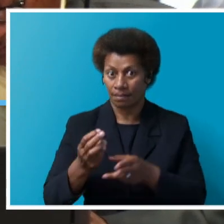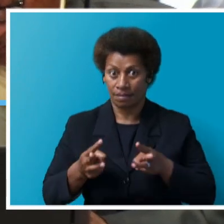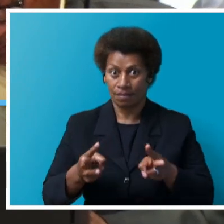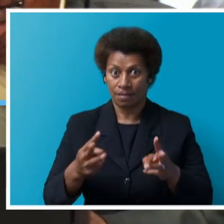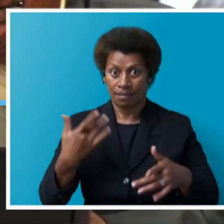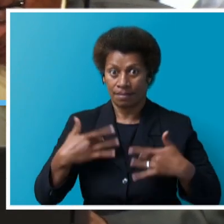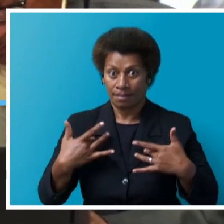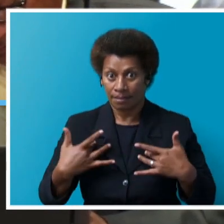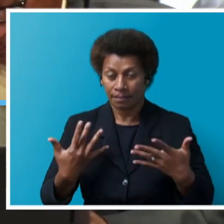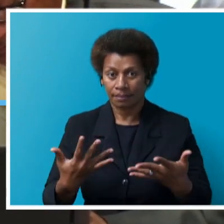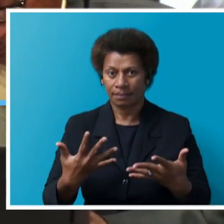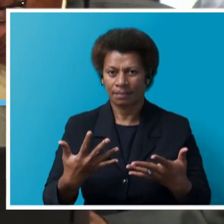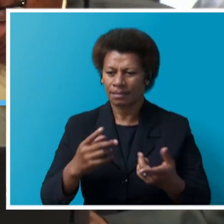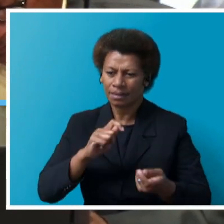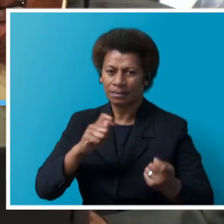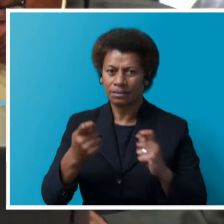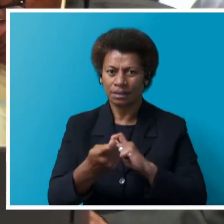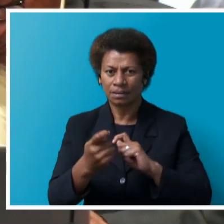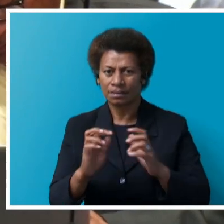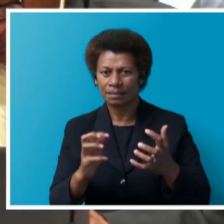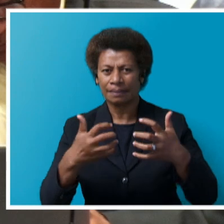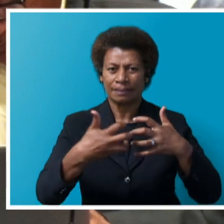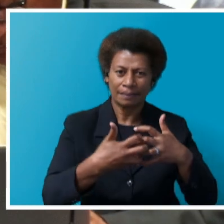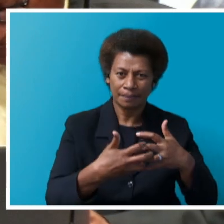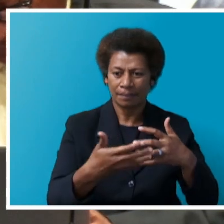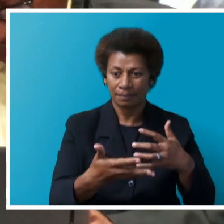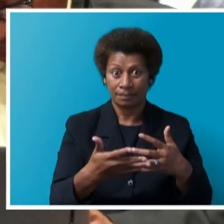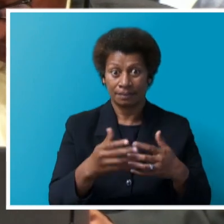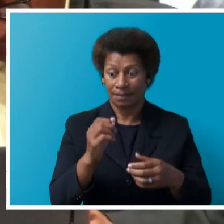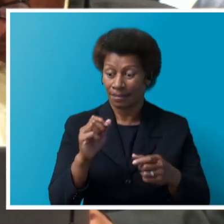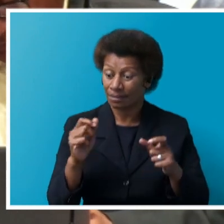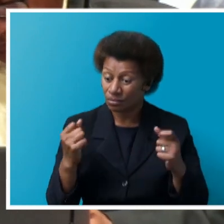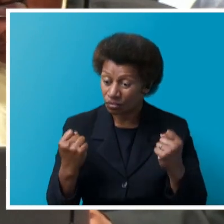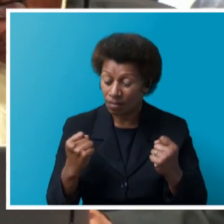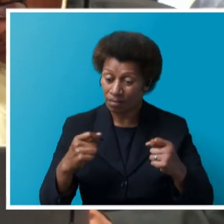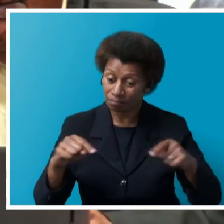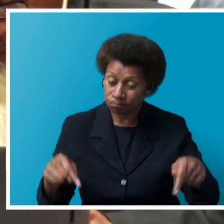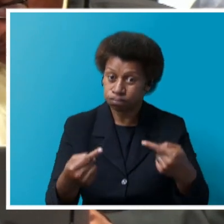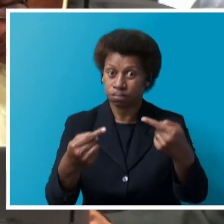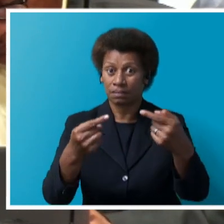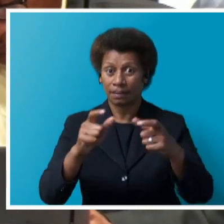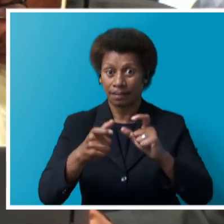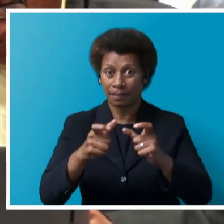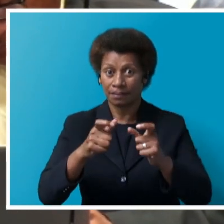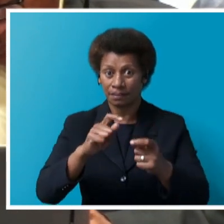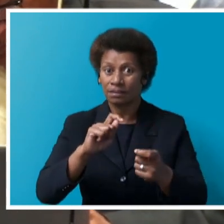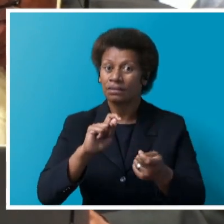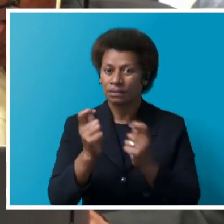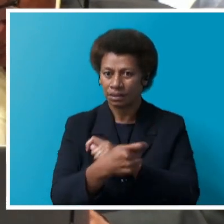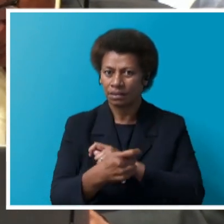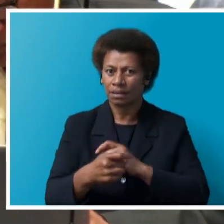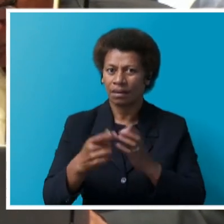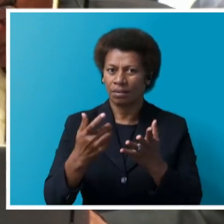But adaptation alone is not enough. The fight against climate change demands global responsibility. Our emission reduction